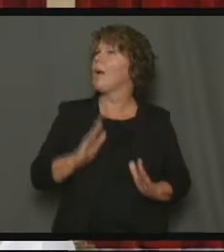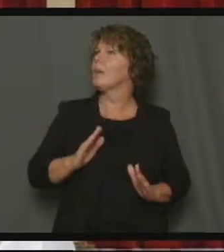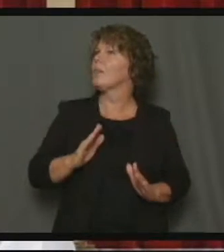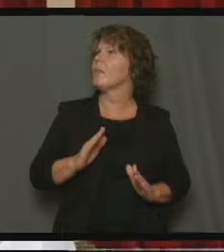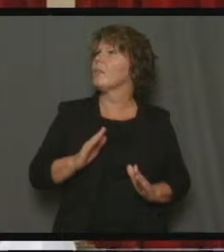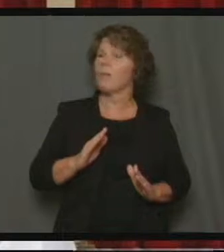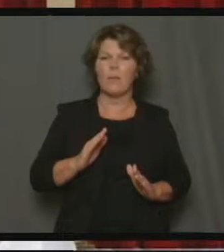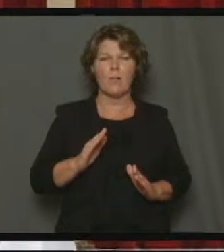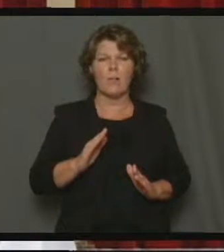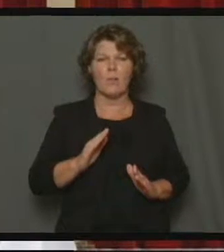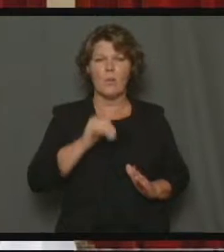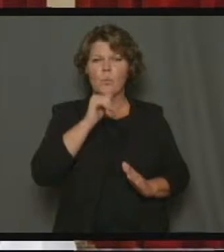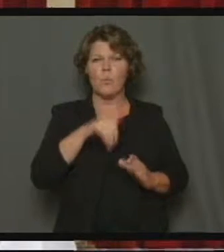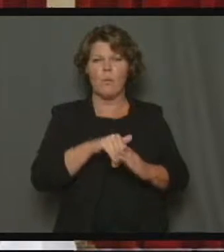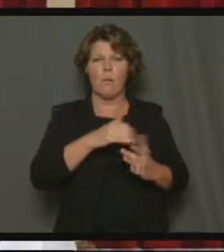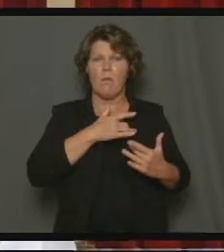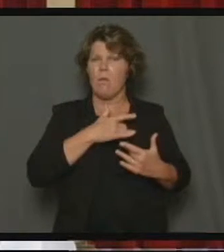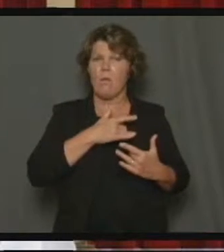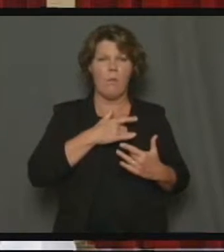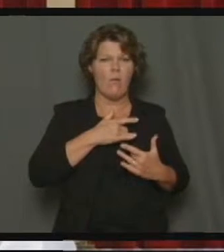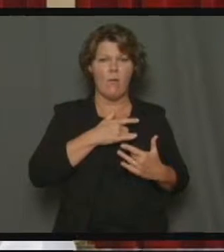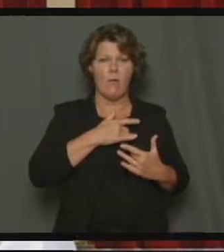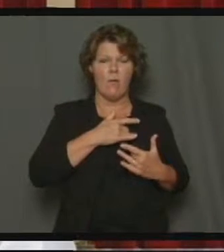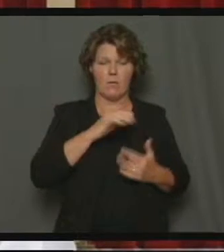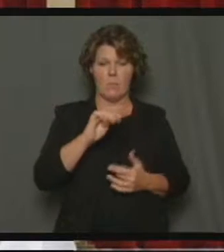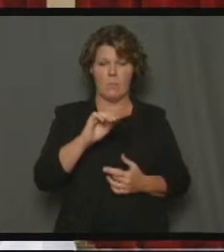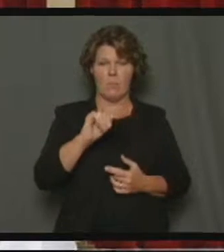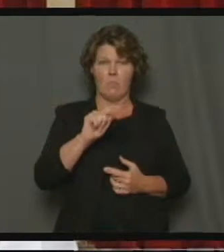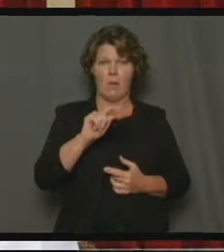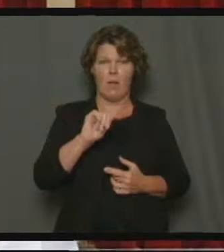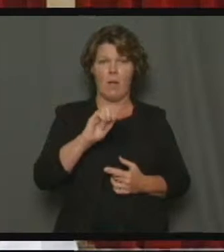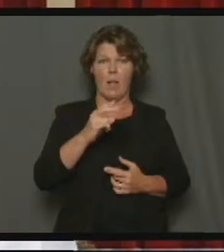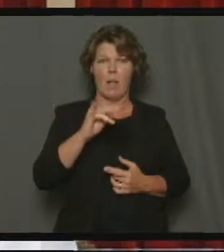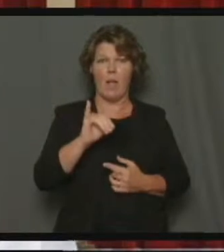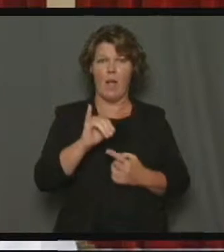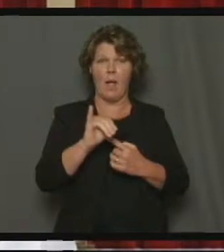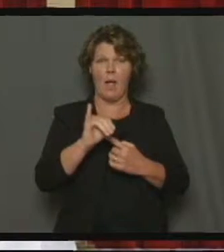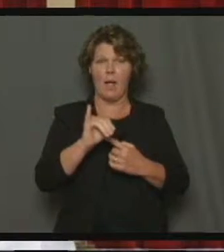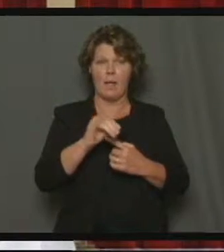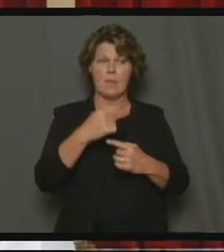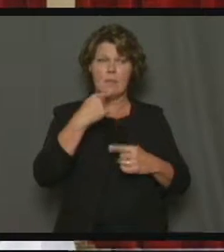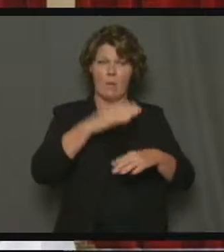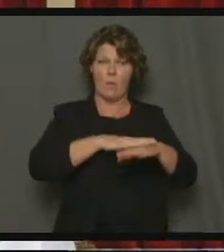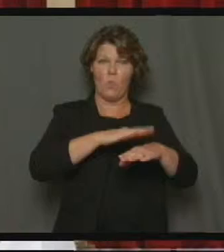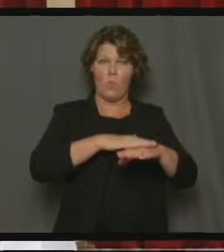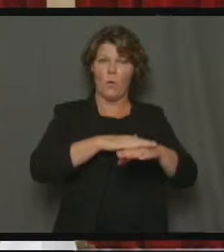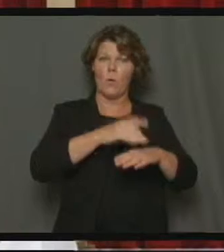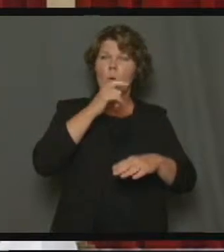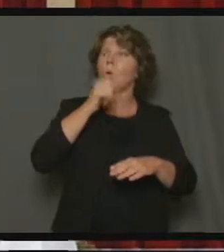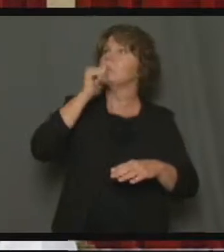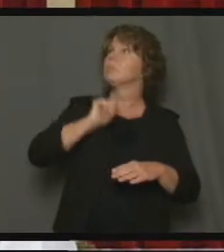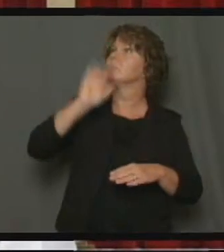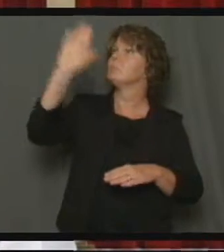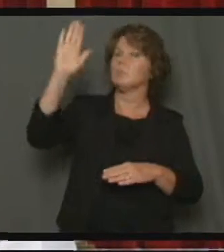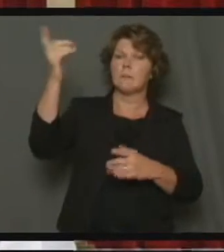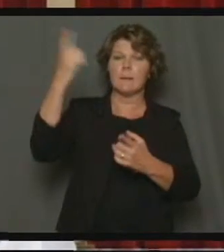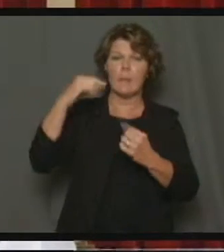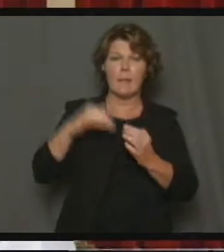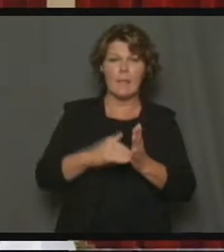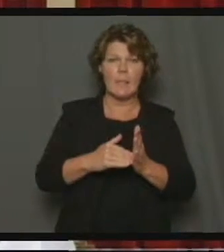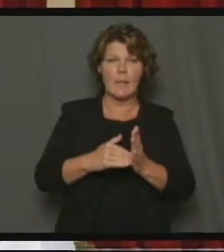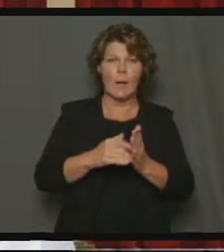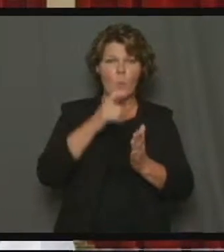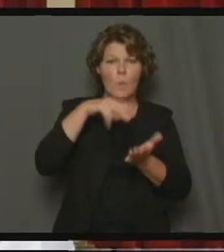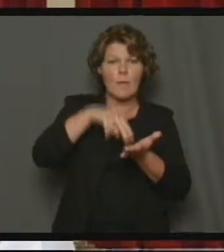us. Malachi gave the same warning. But who can endure the day of his coming? And who can stand when